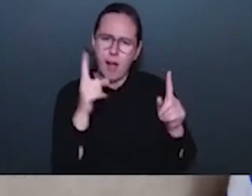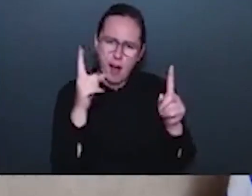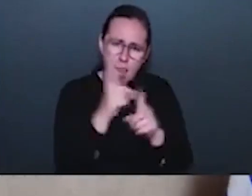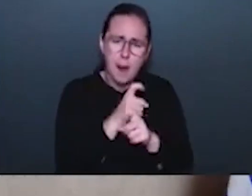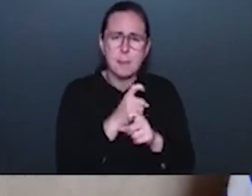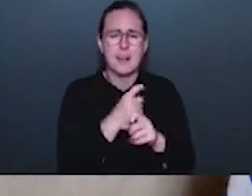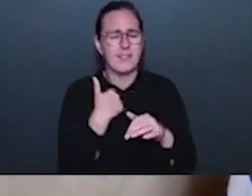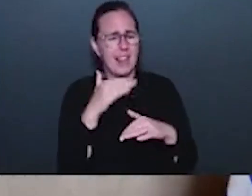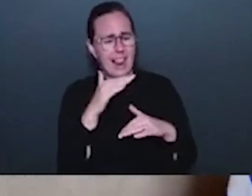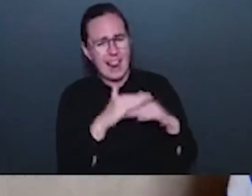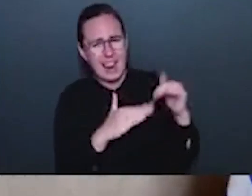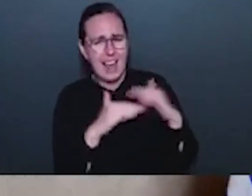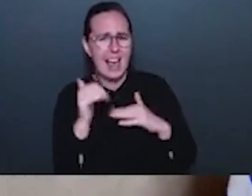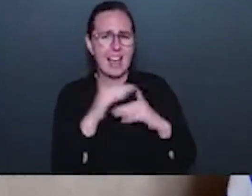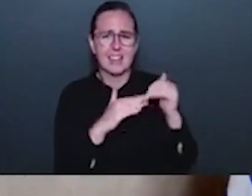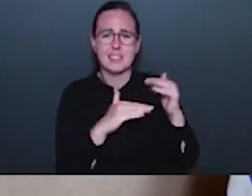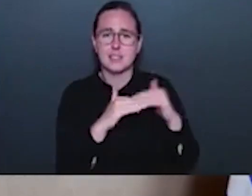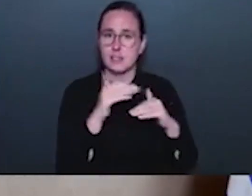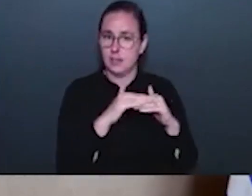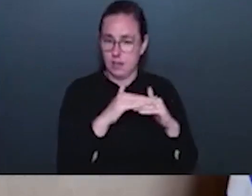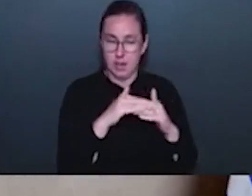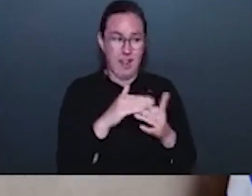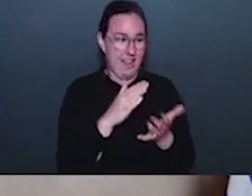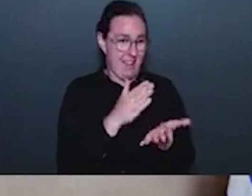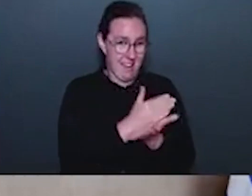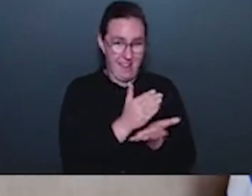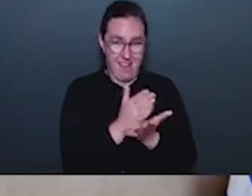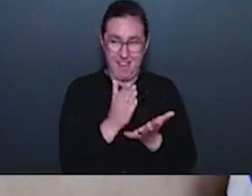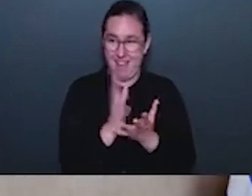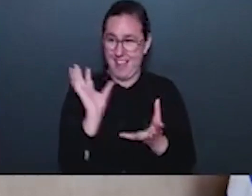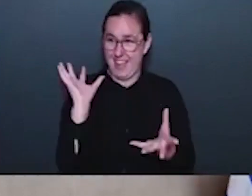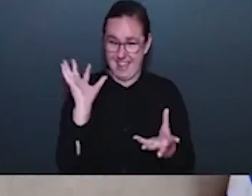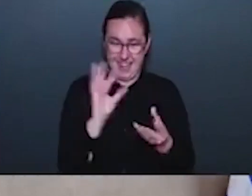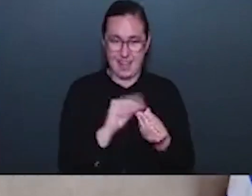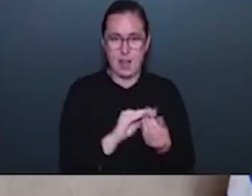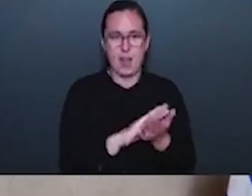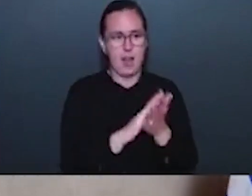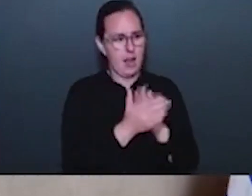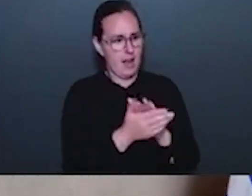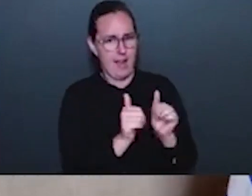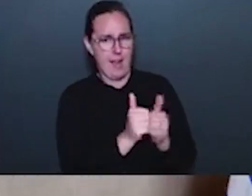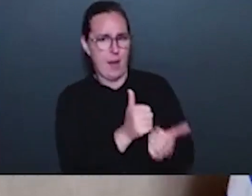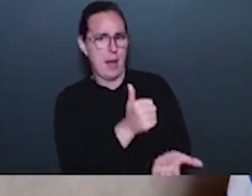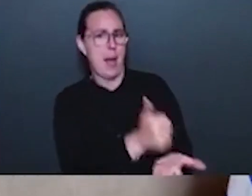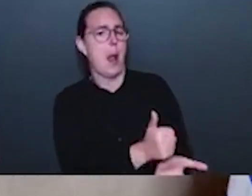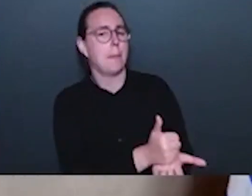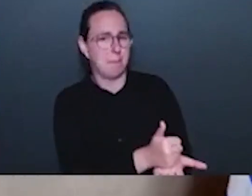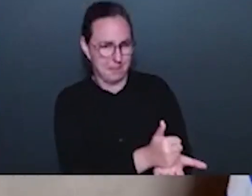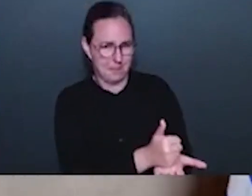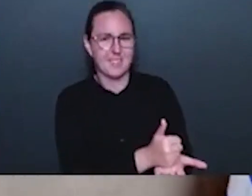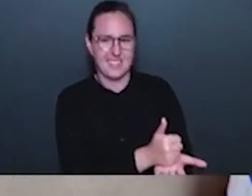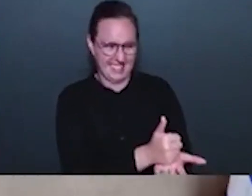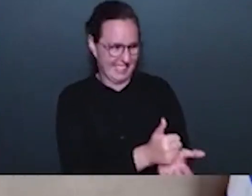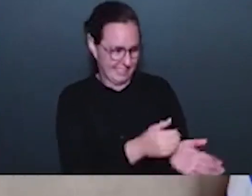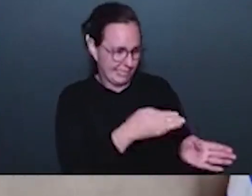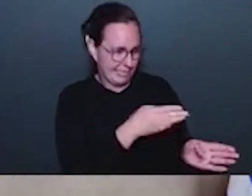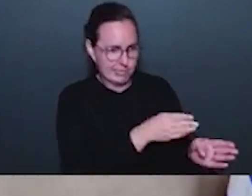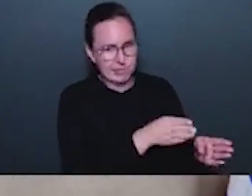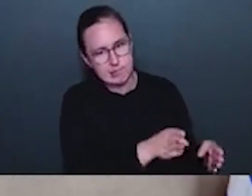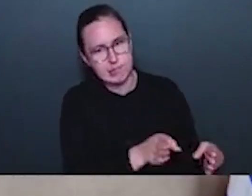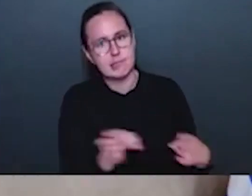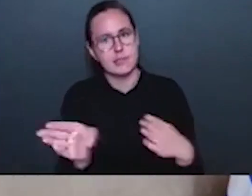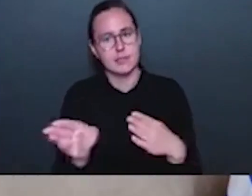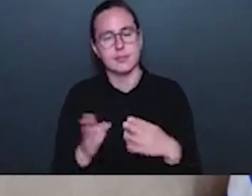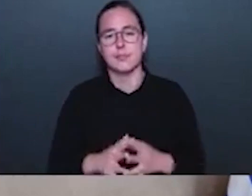that criminalizing people who use drugs causes harms and does not, as we are